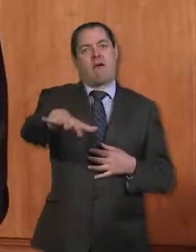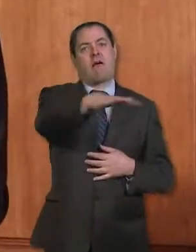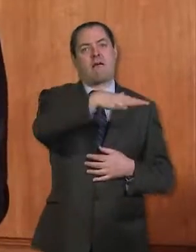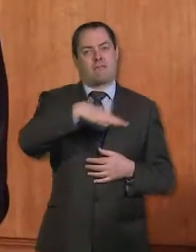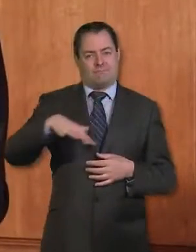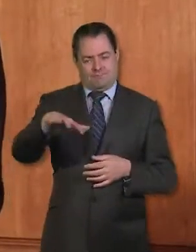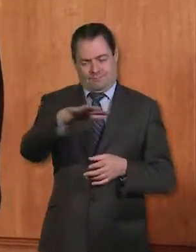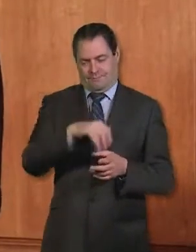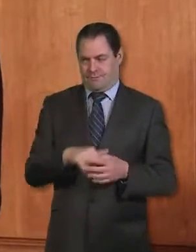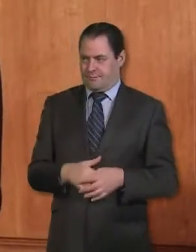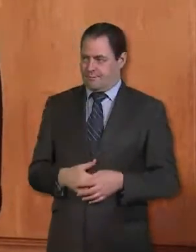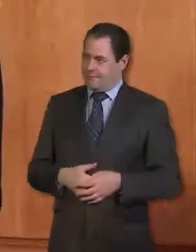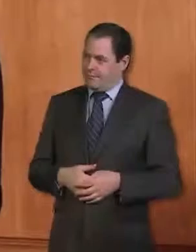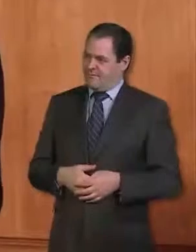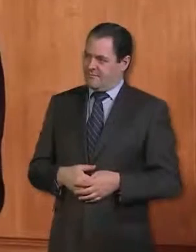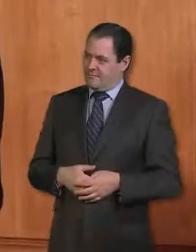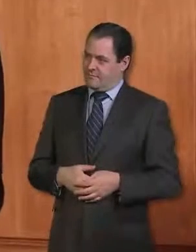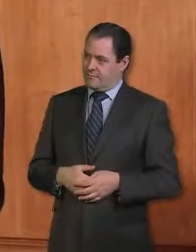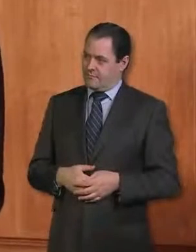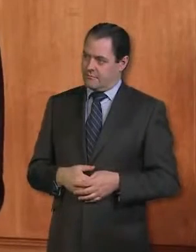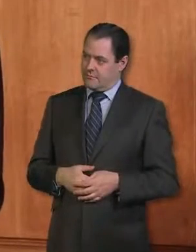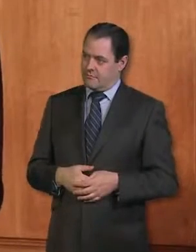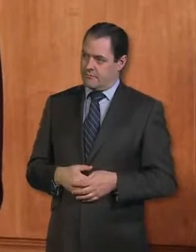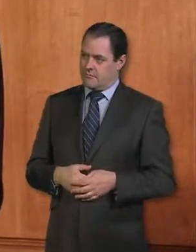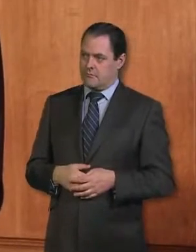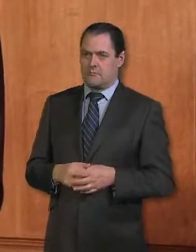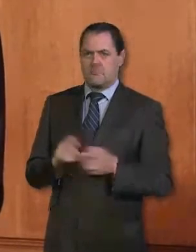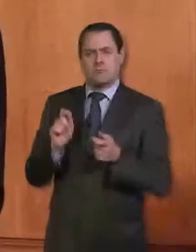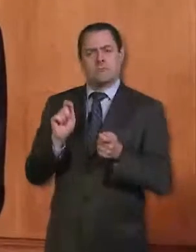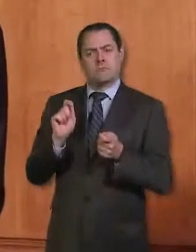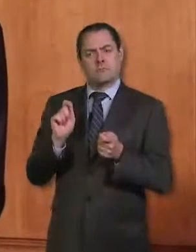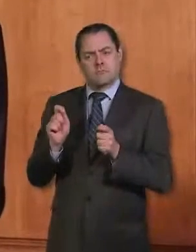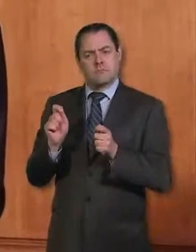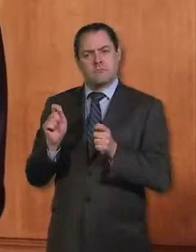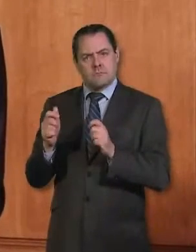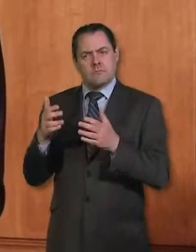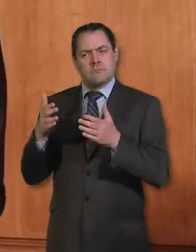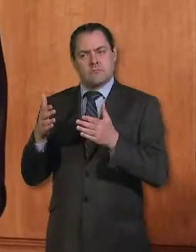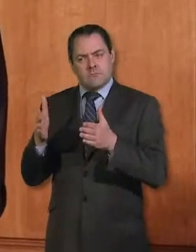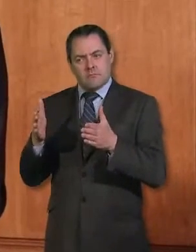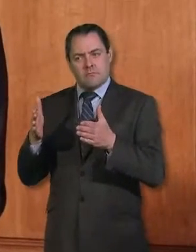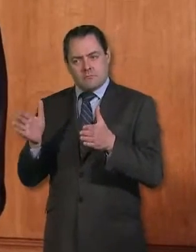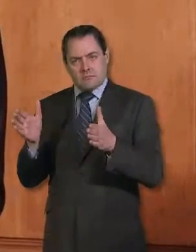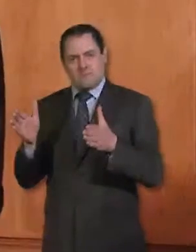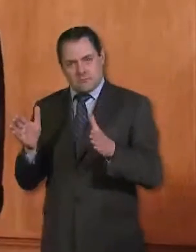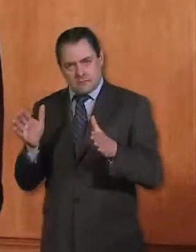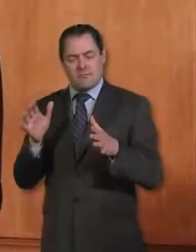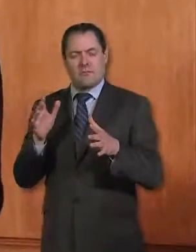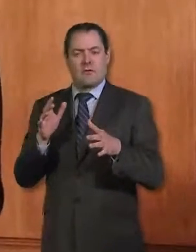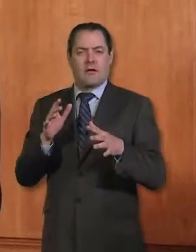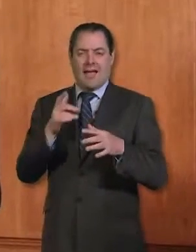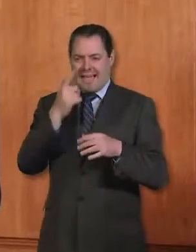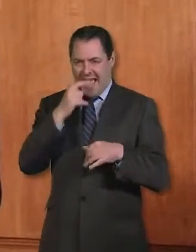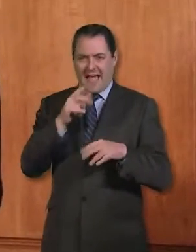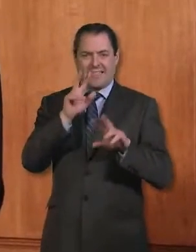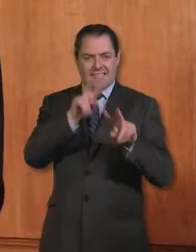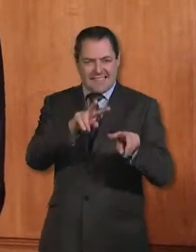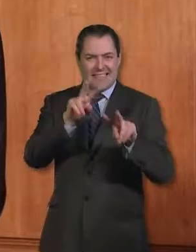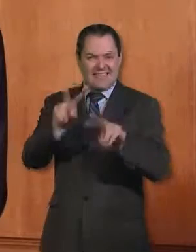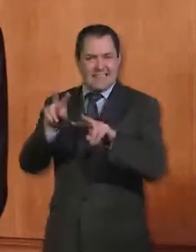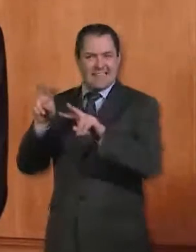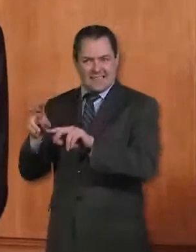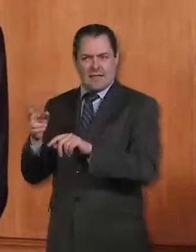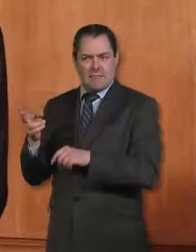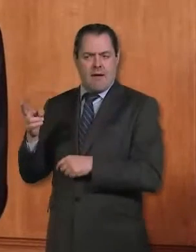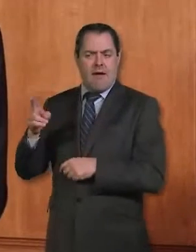the gradual increase in contact is what will get us all back to normal. But we do have to bear in mind that everything we